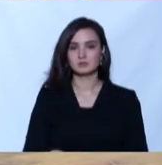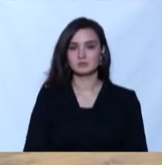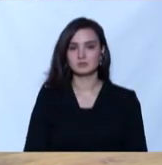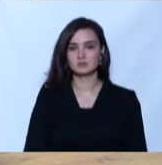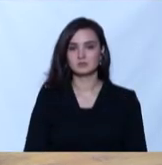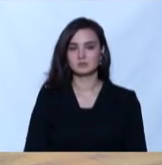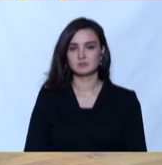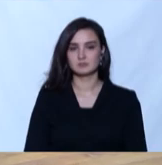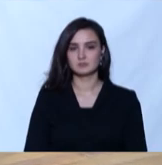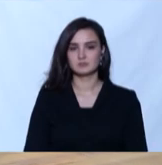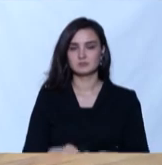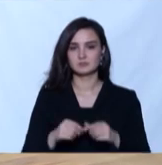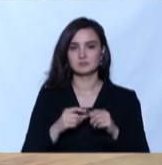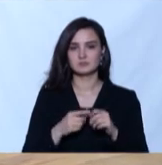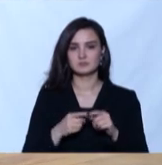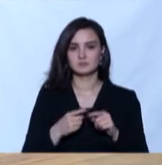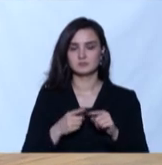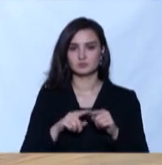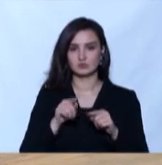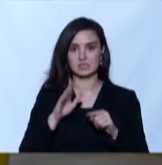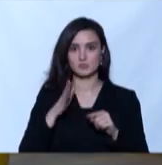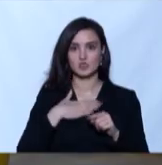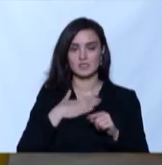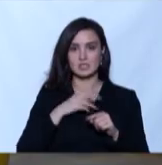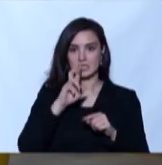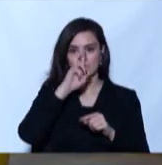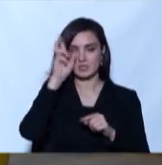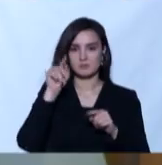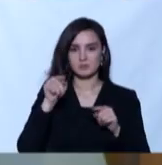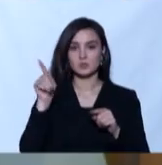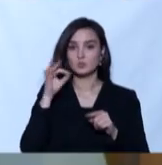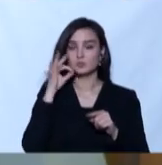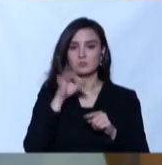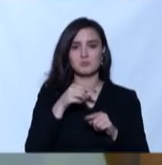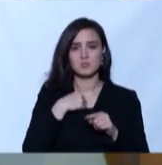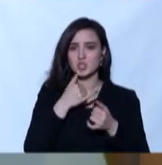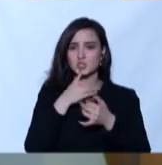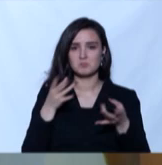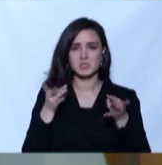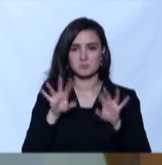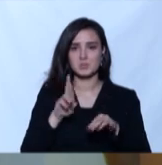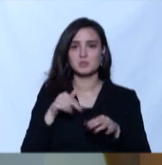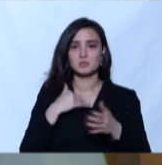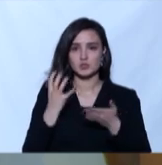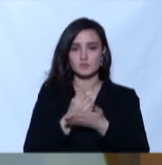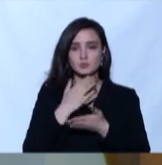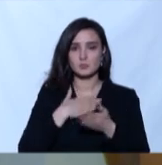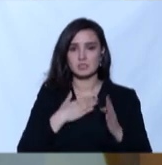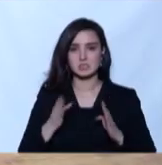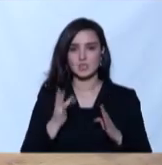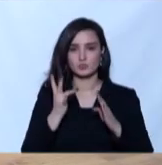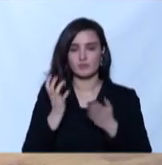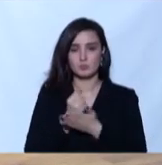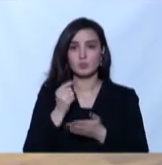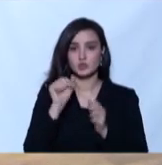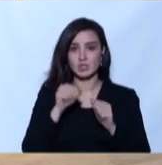will you be our queen?" Dorothy replied, "I can't stay, but I can't find my way.